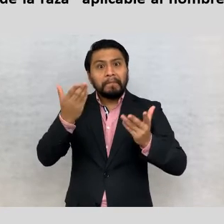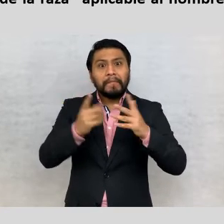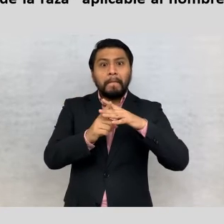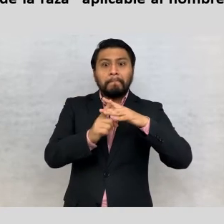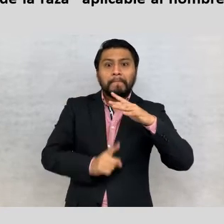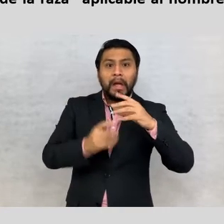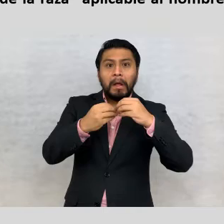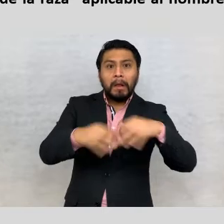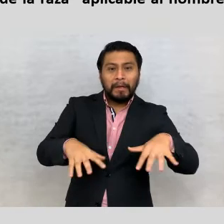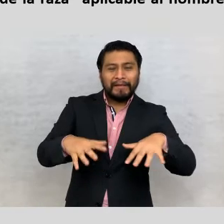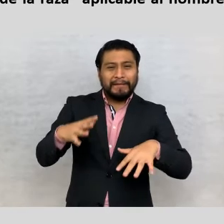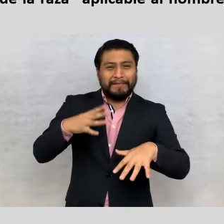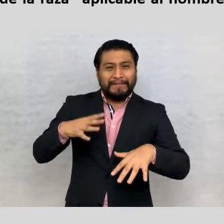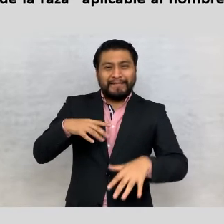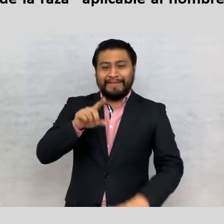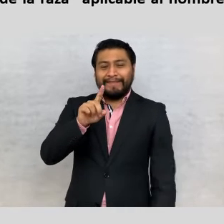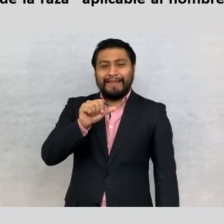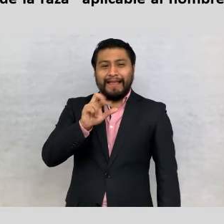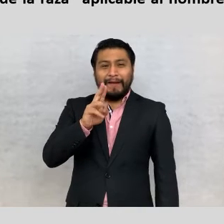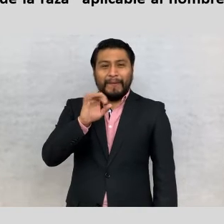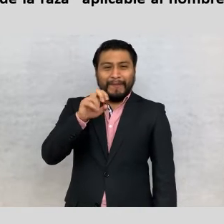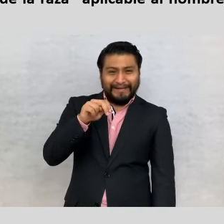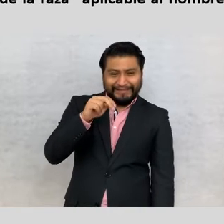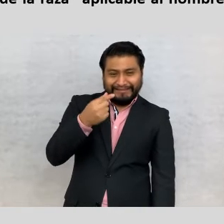that Darwinian struggle for life.